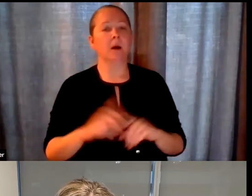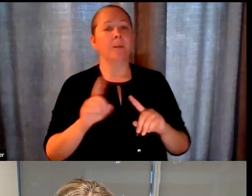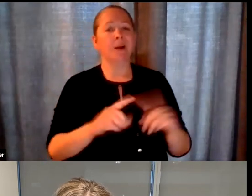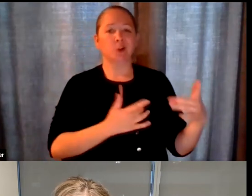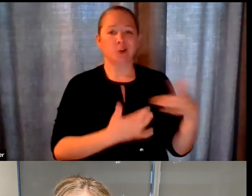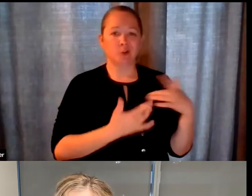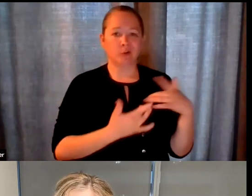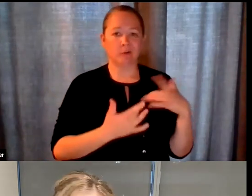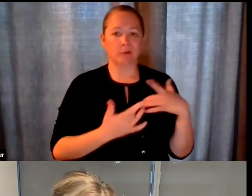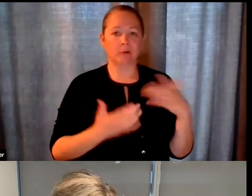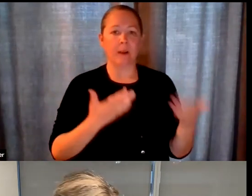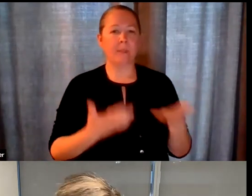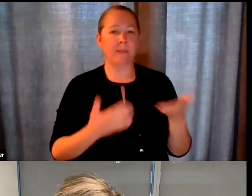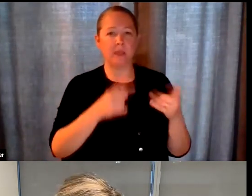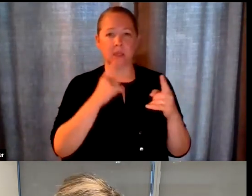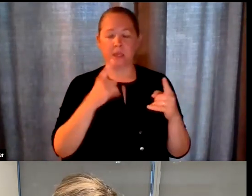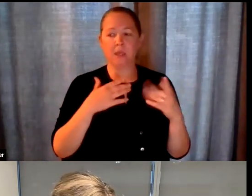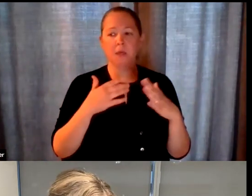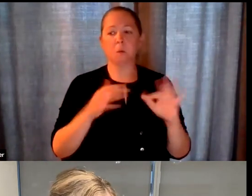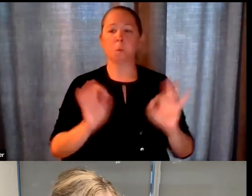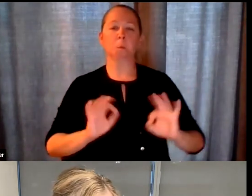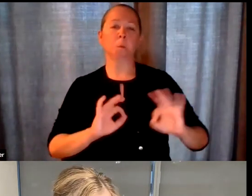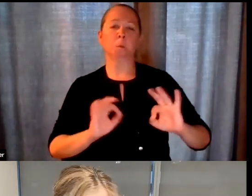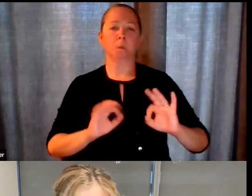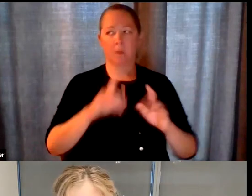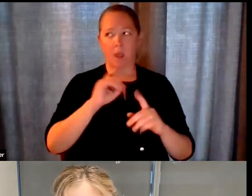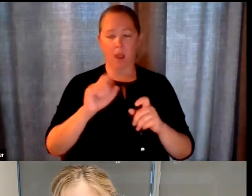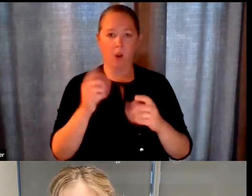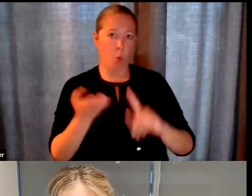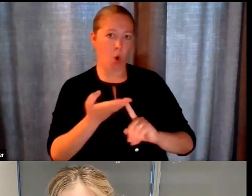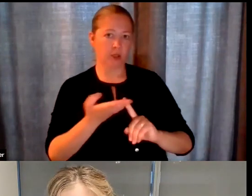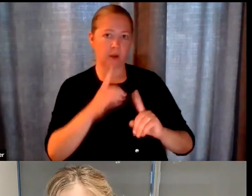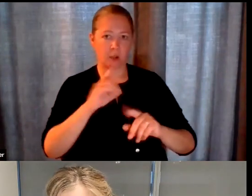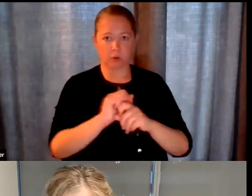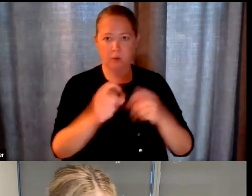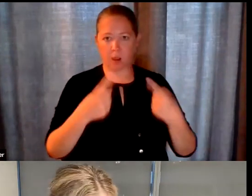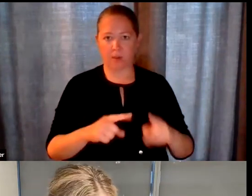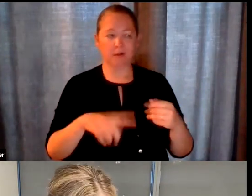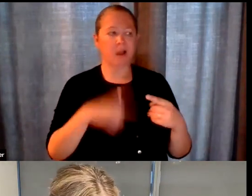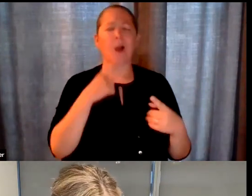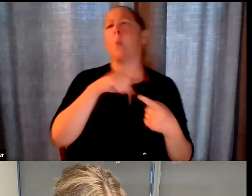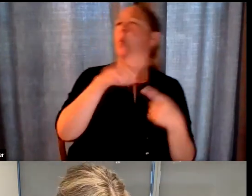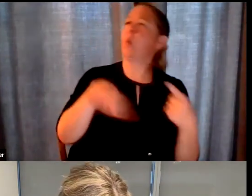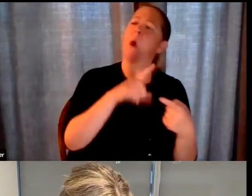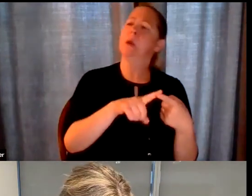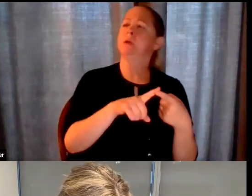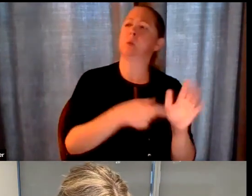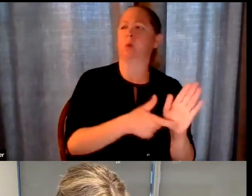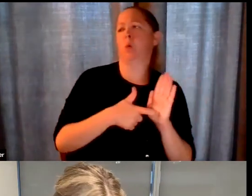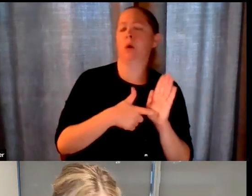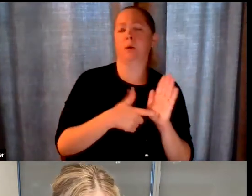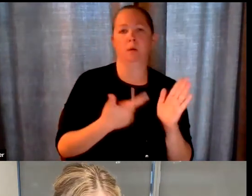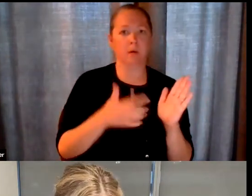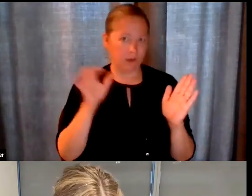undermines how much coercion actually matters. He says, when it's explicit, when it's a requirement, that's coercive.